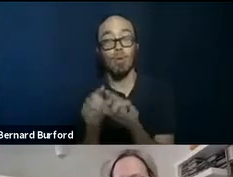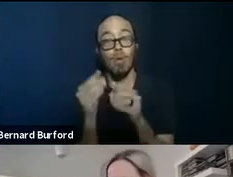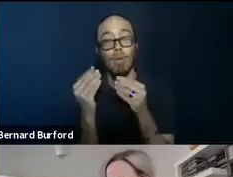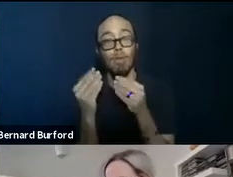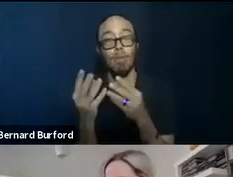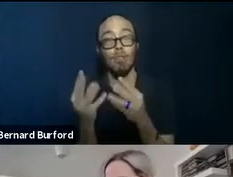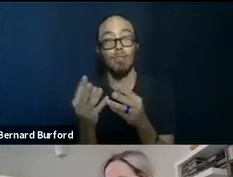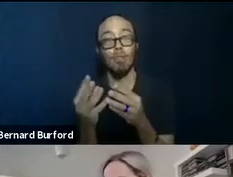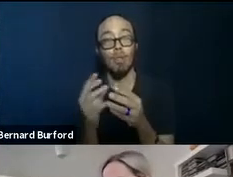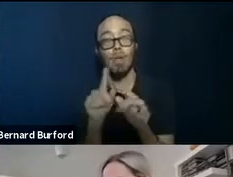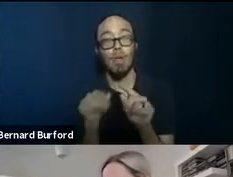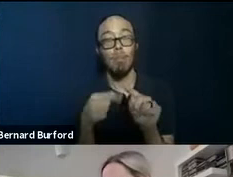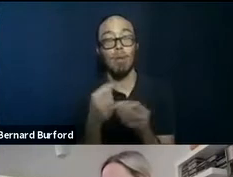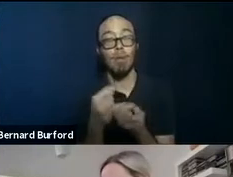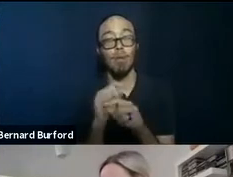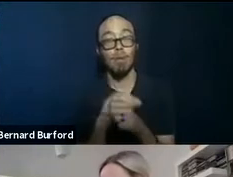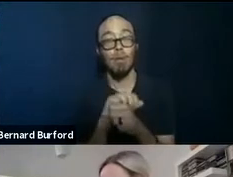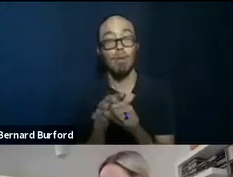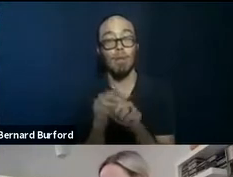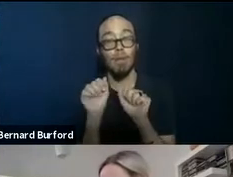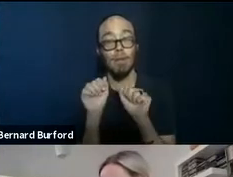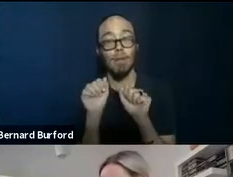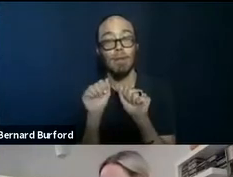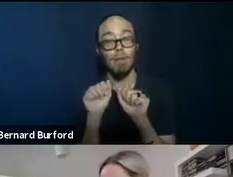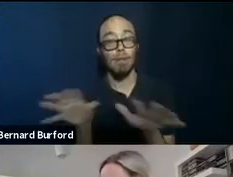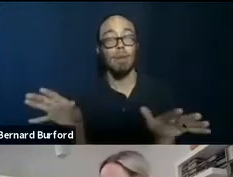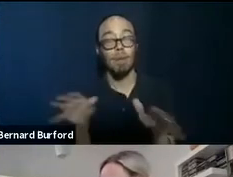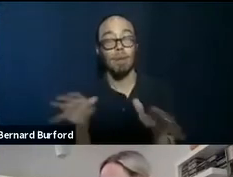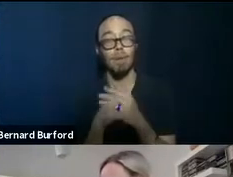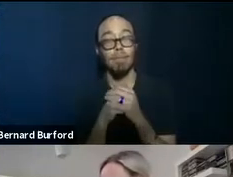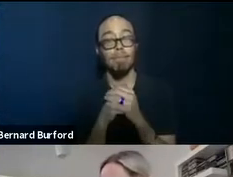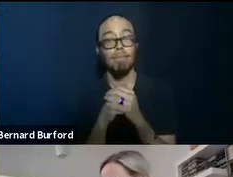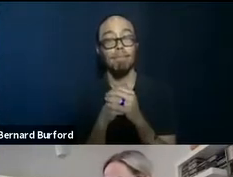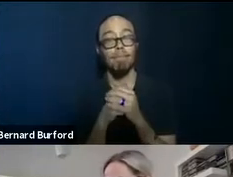information about COVID-19.